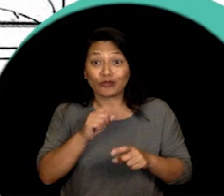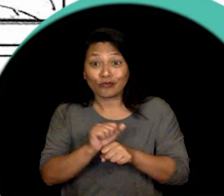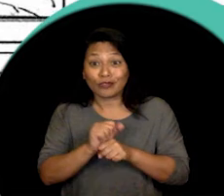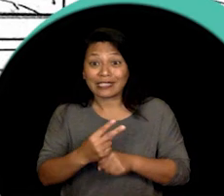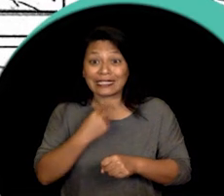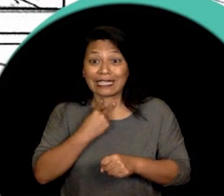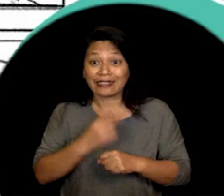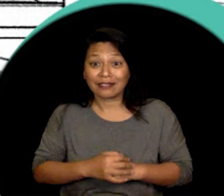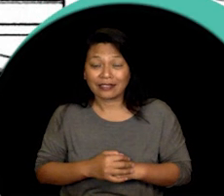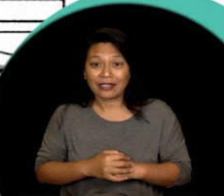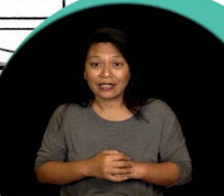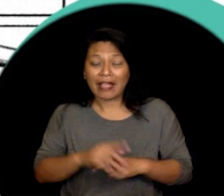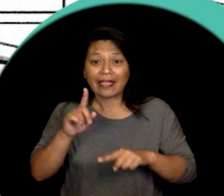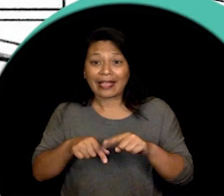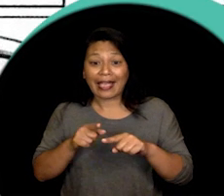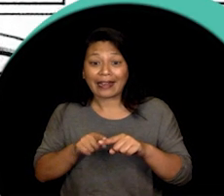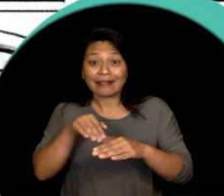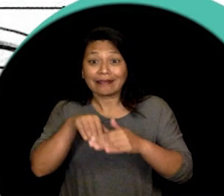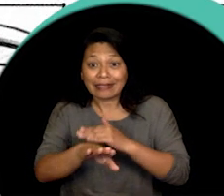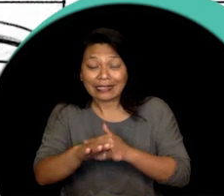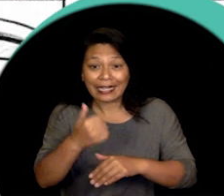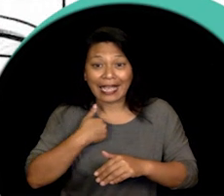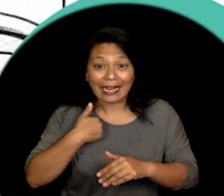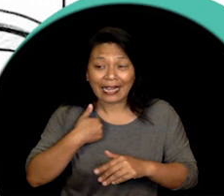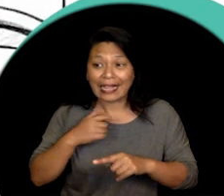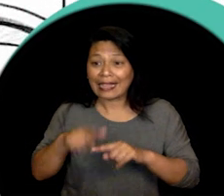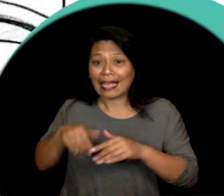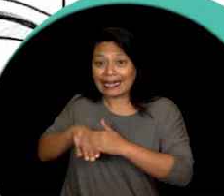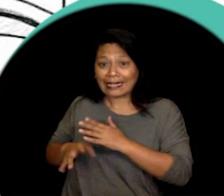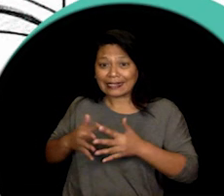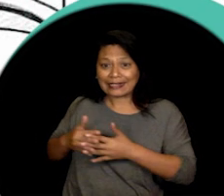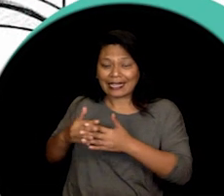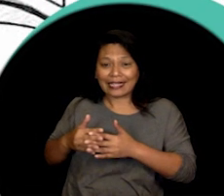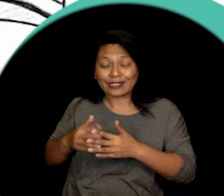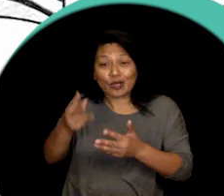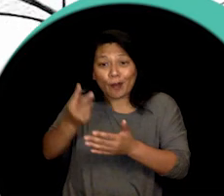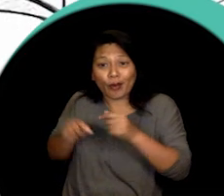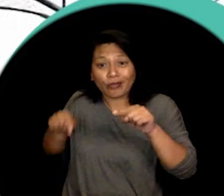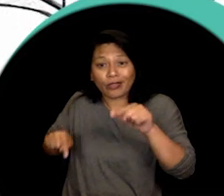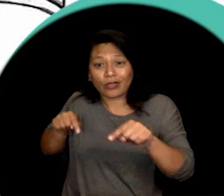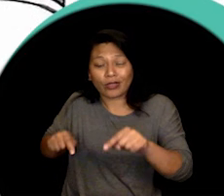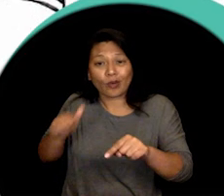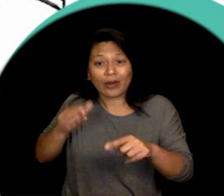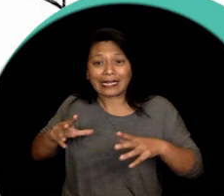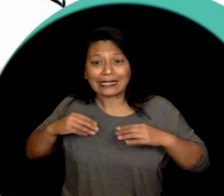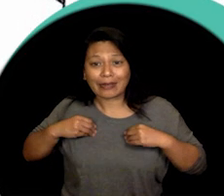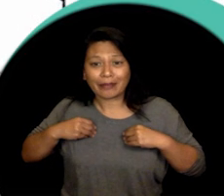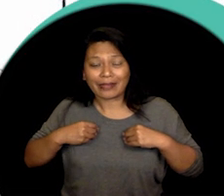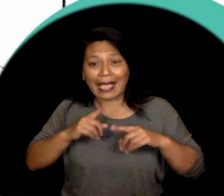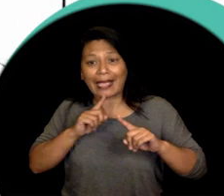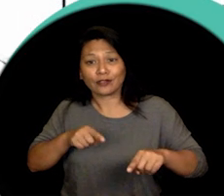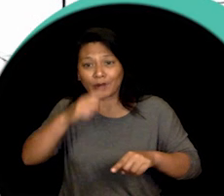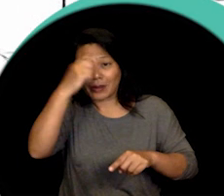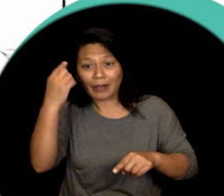But they're stuck in between these two countries that think that they own Native people. And I wrote